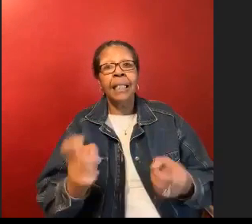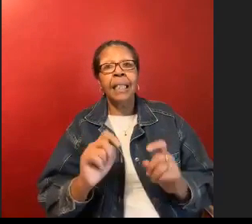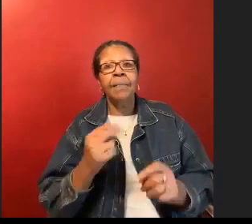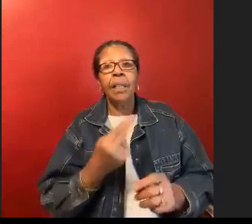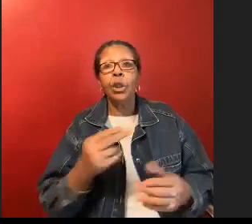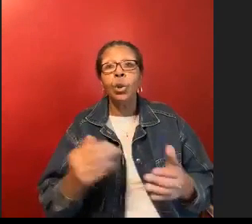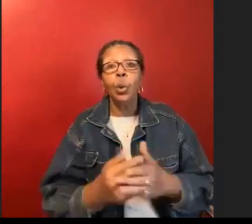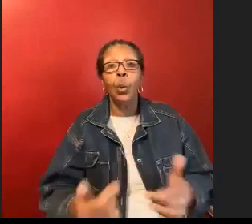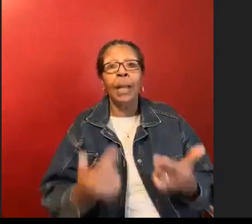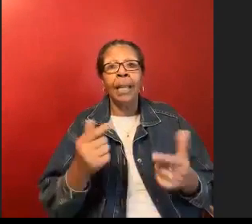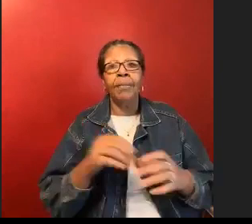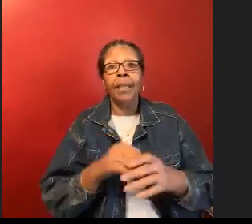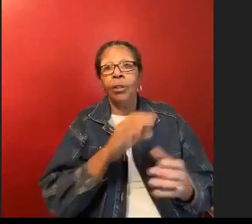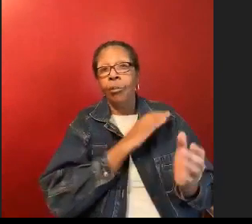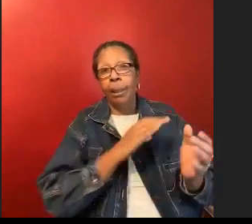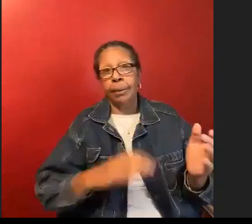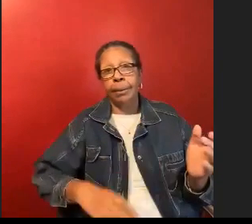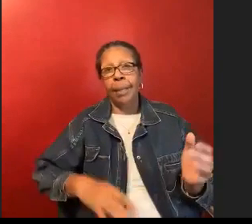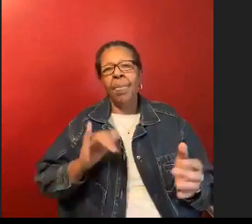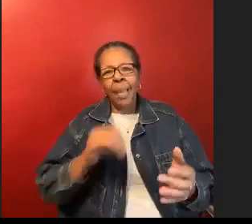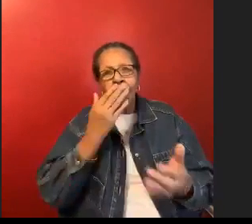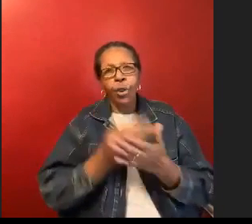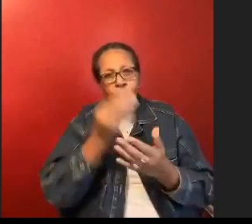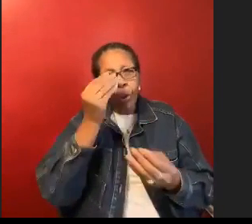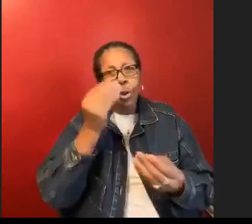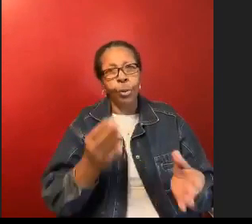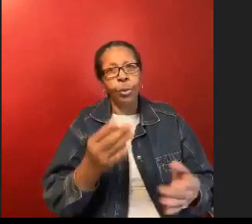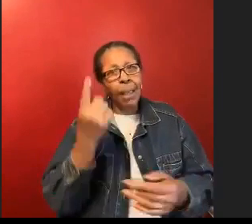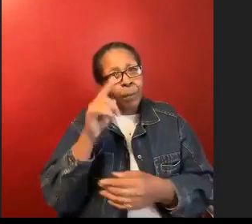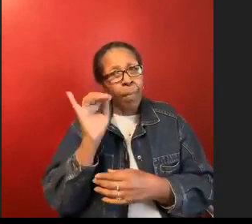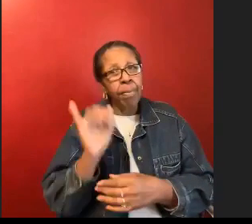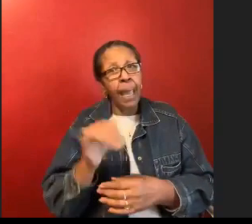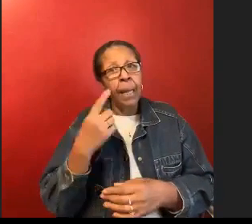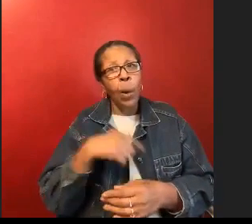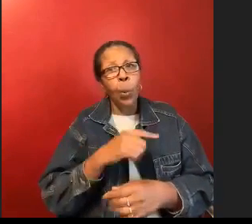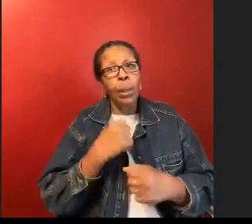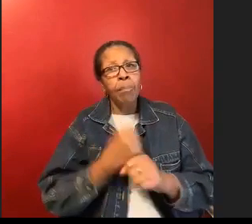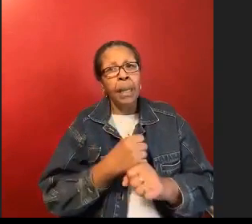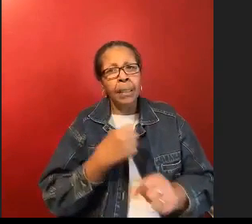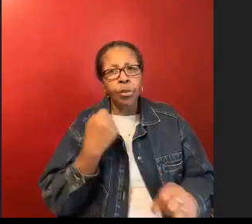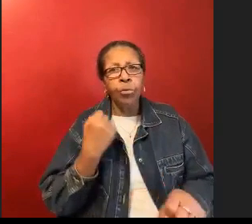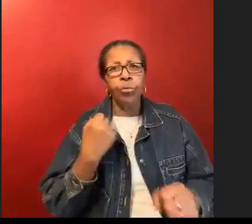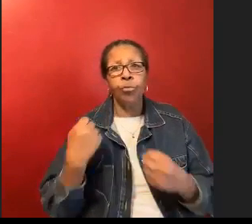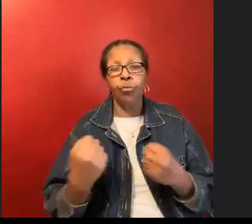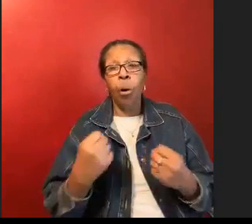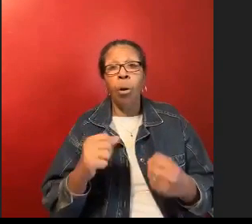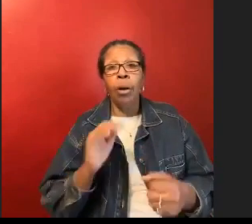this is the good news. And for this, we solidify our faith. We walk